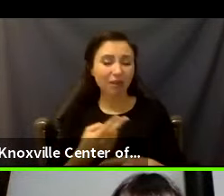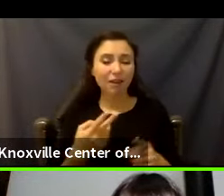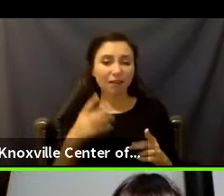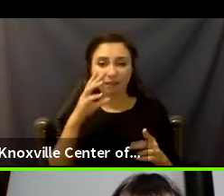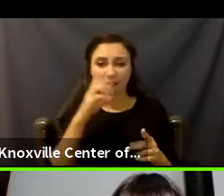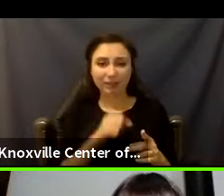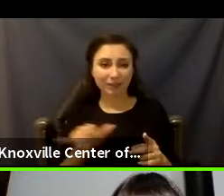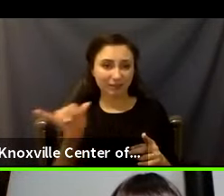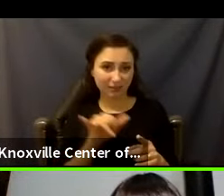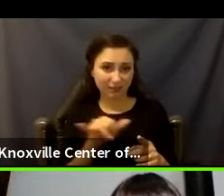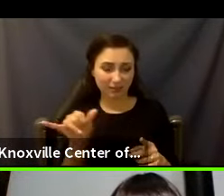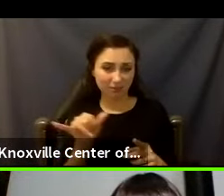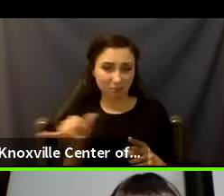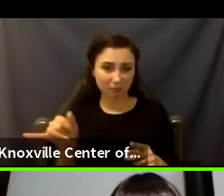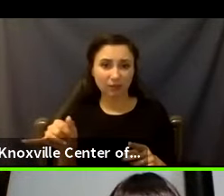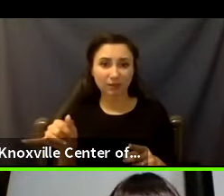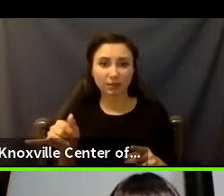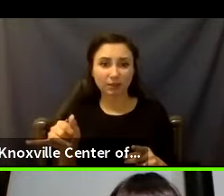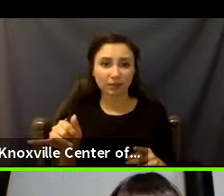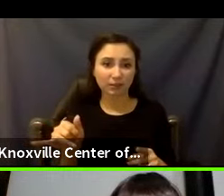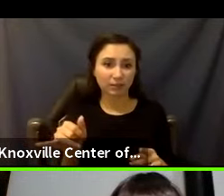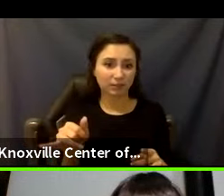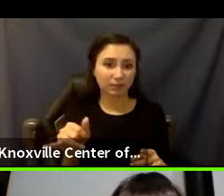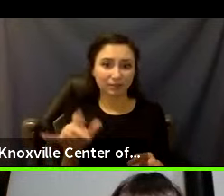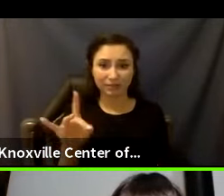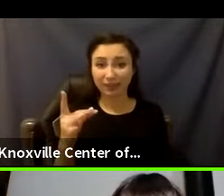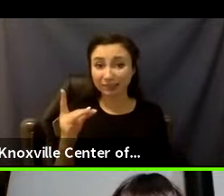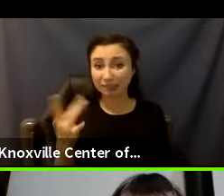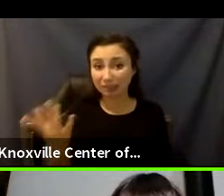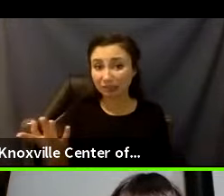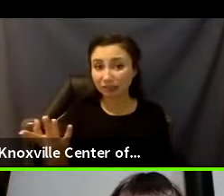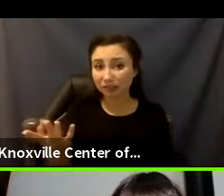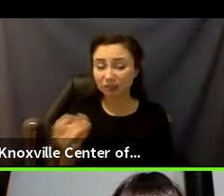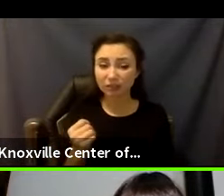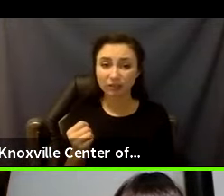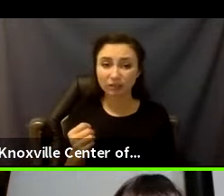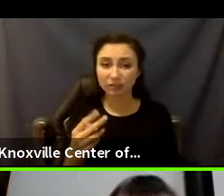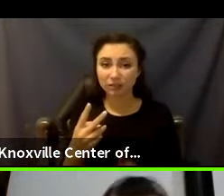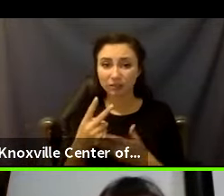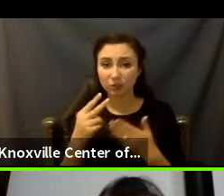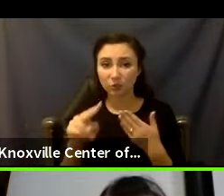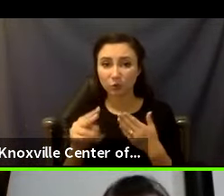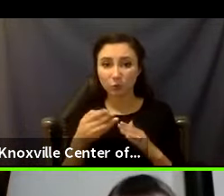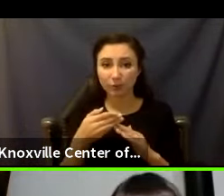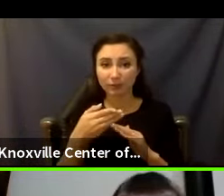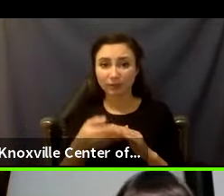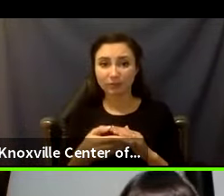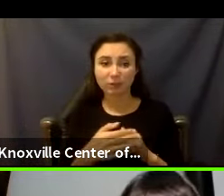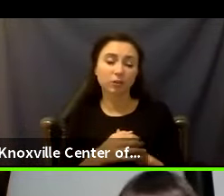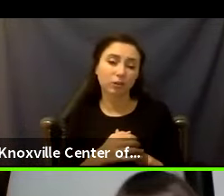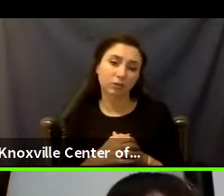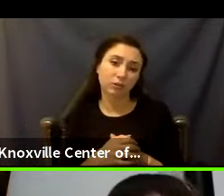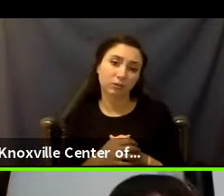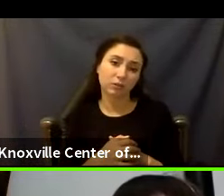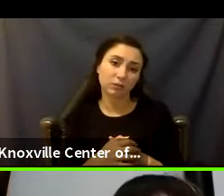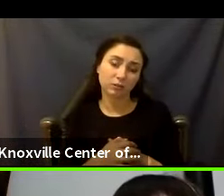the same, what did we say, the 18th, which is 2 weeks after